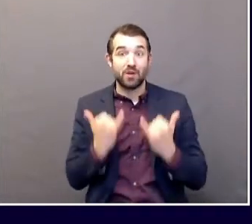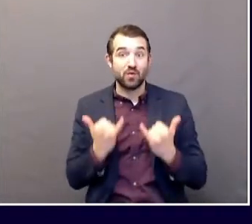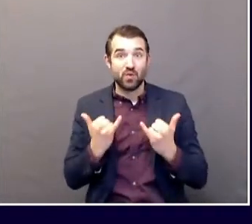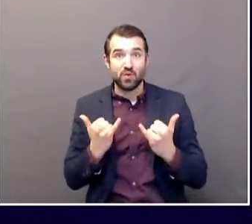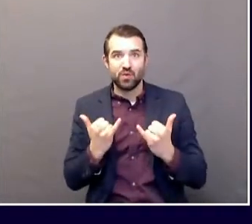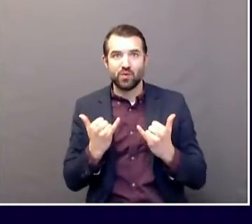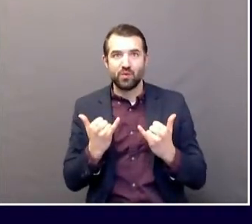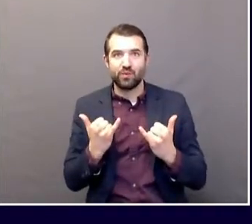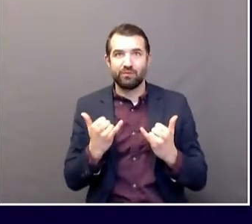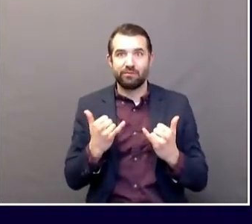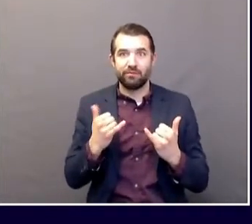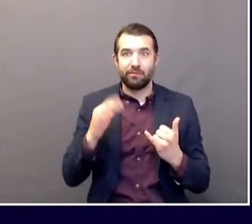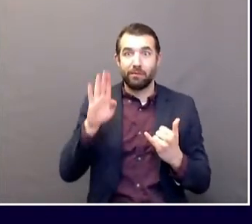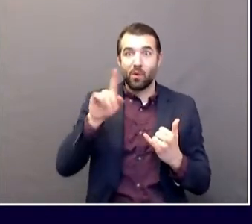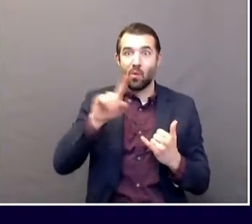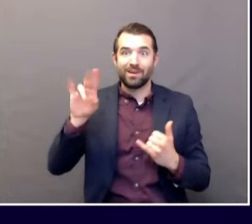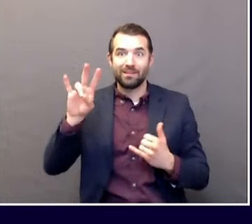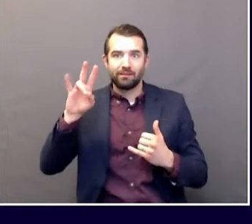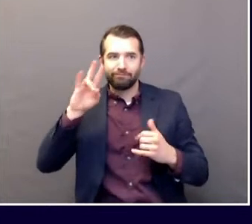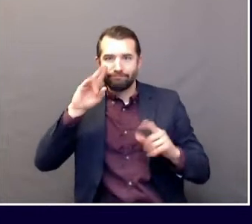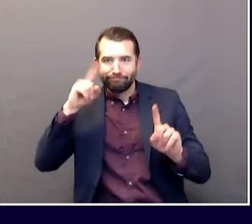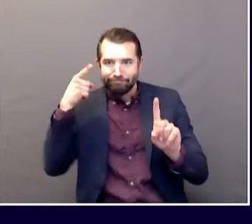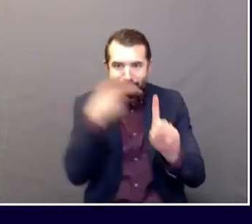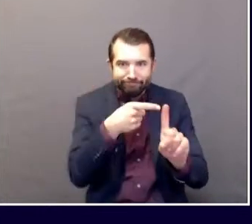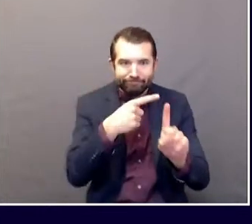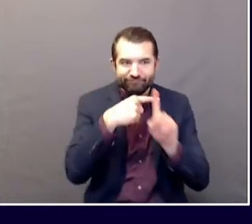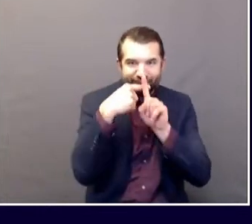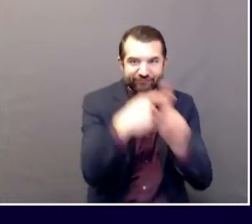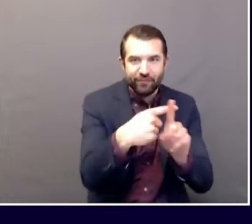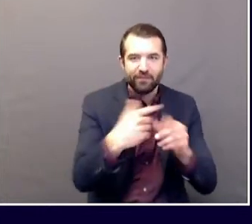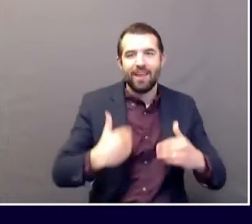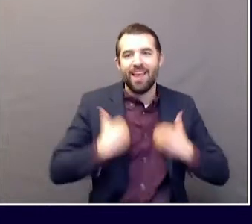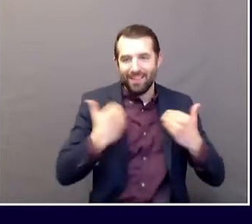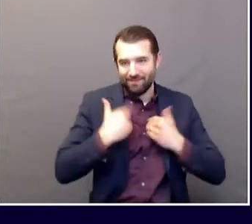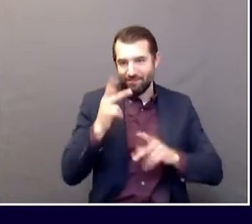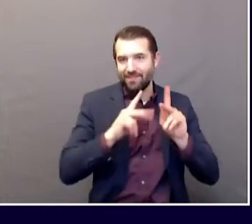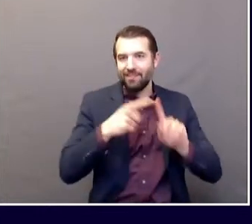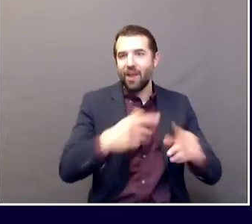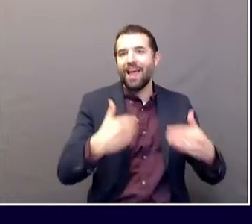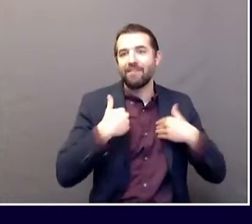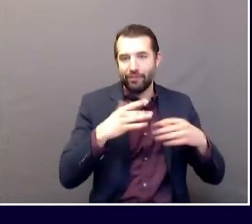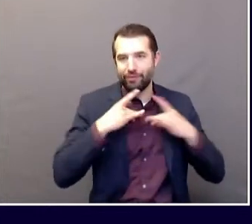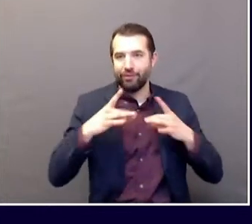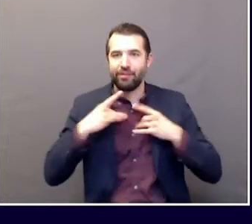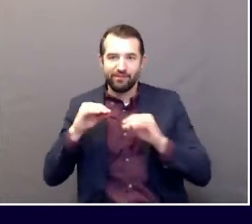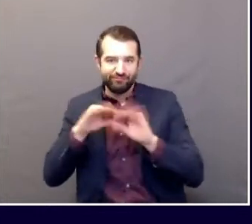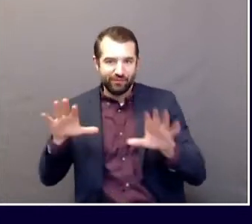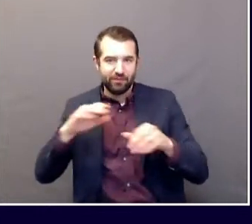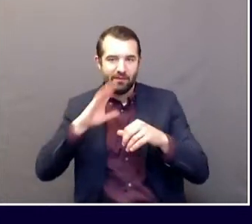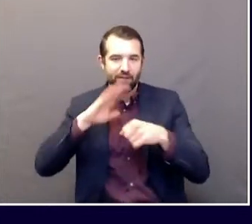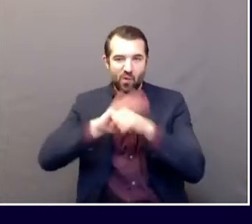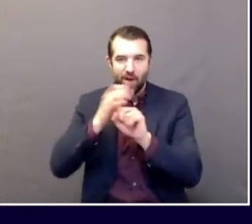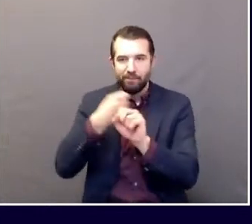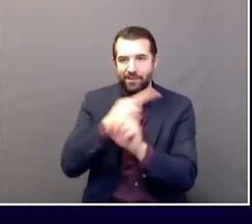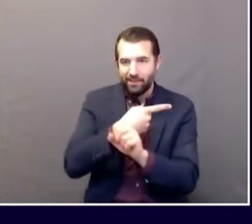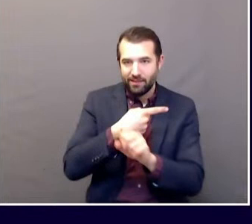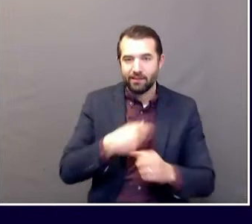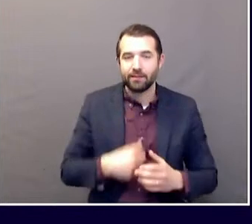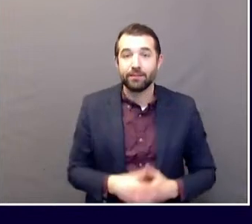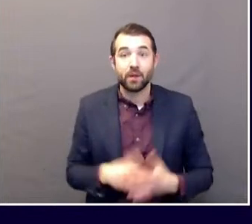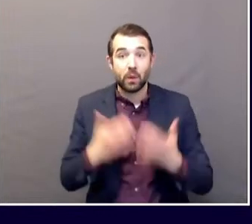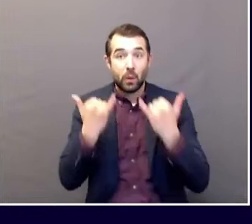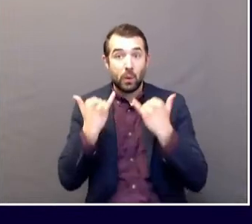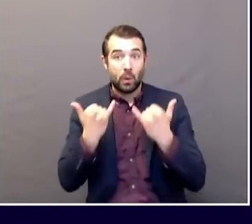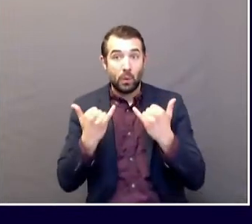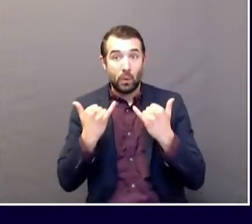it's changed significantly. It may have been exacerbated a bit, but right now we don't have any reason to